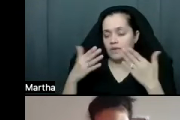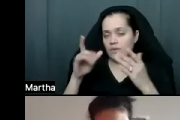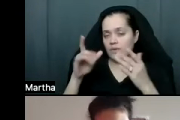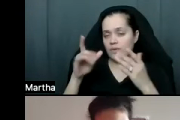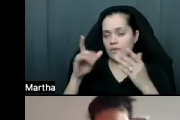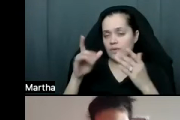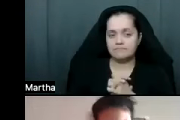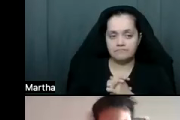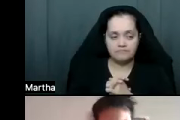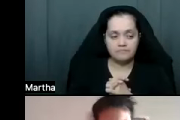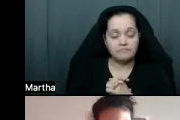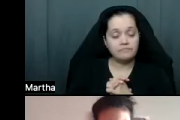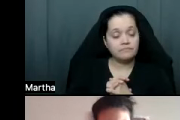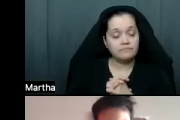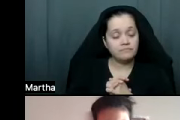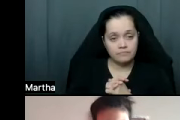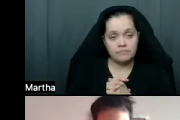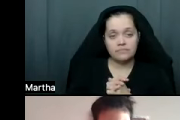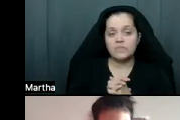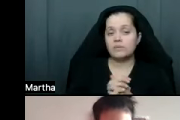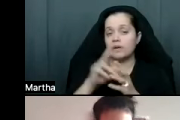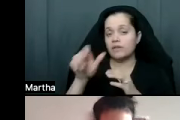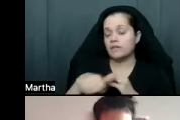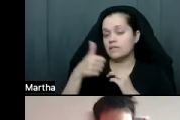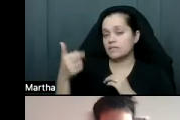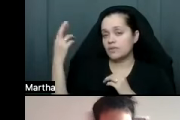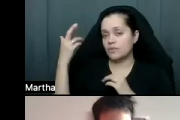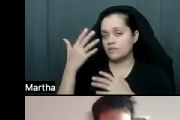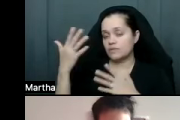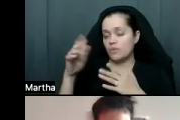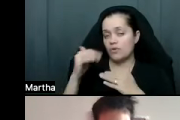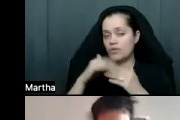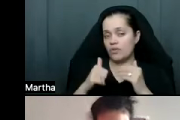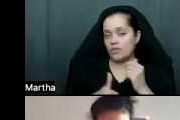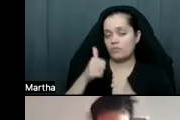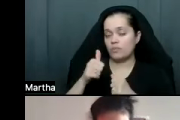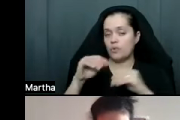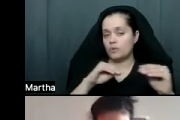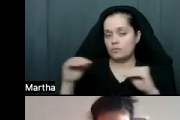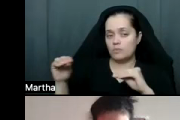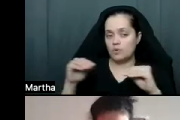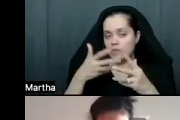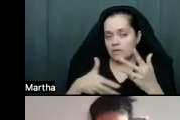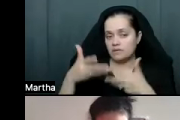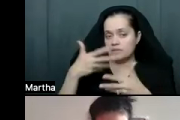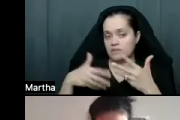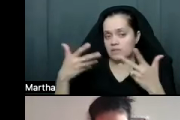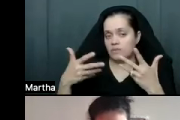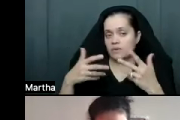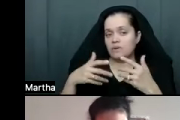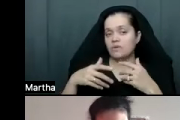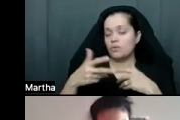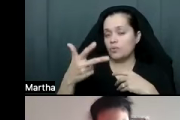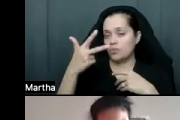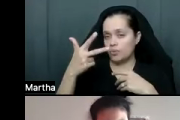So how about these other factors then, besides the most mobile society? Well, 3 things I look at